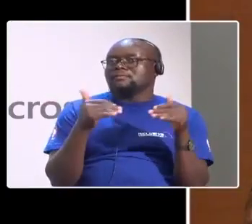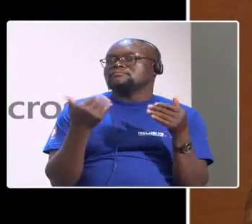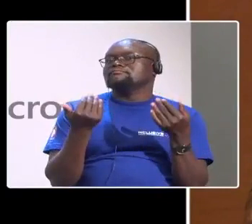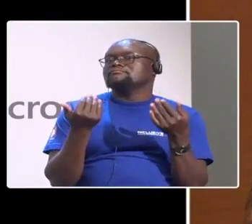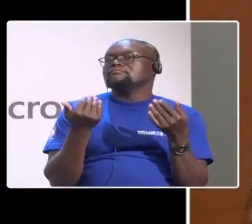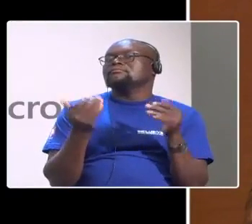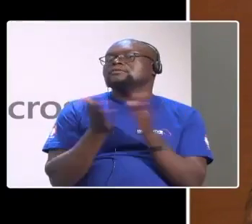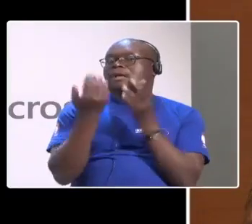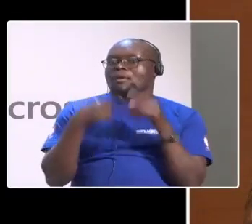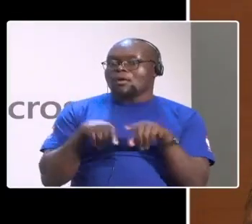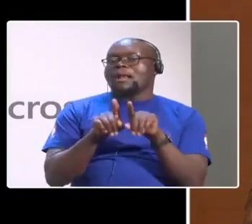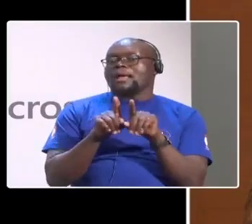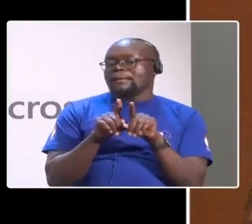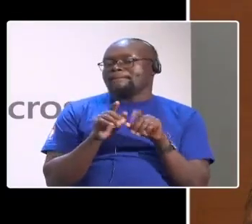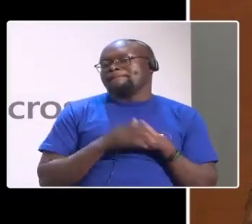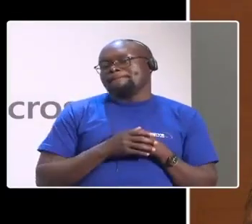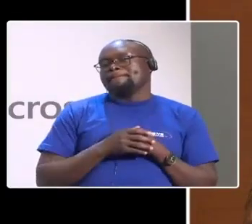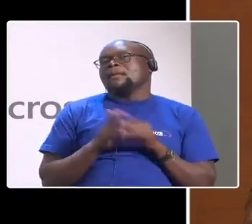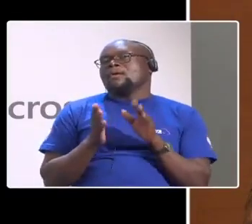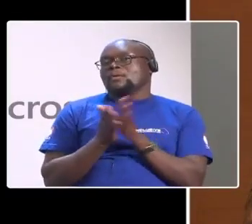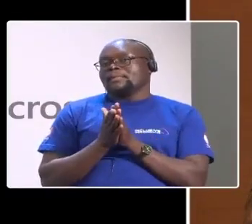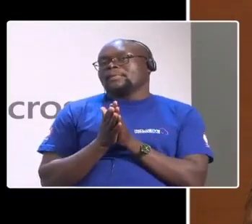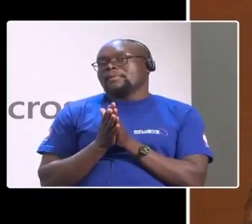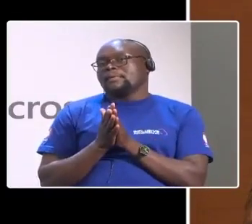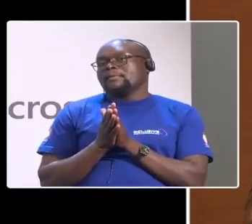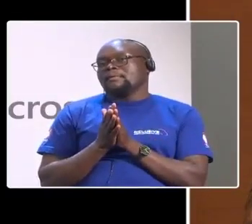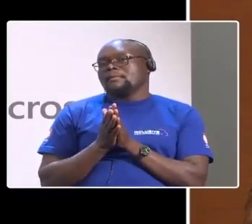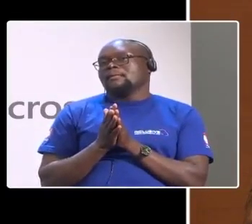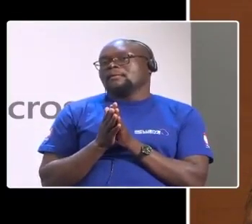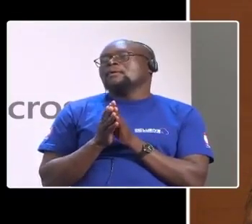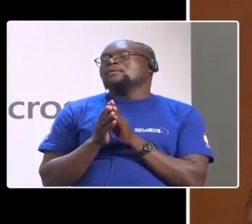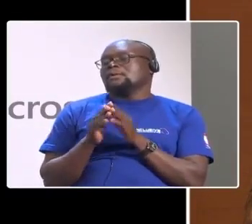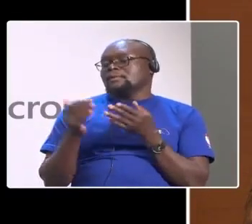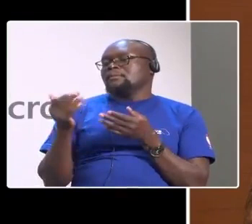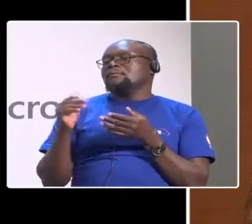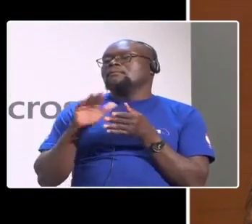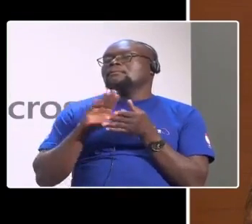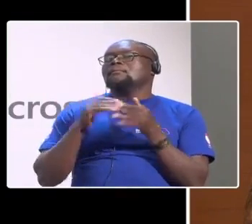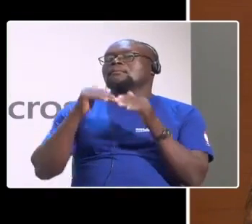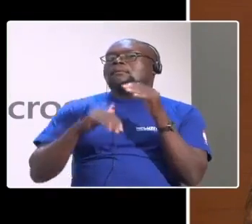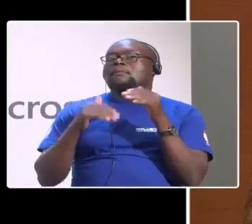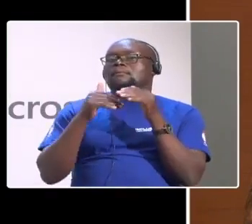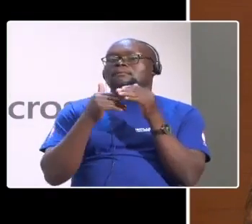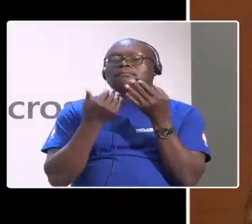also compliant to the WCAG, which are the underlying basis of all the